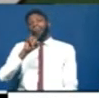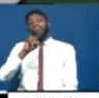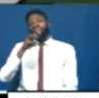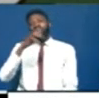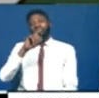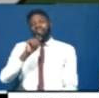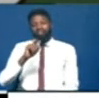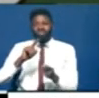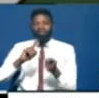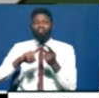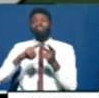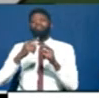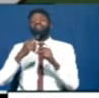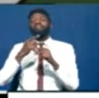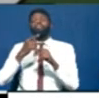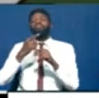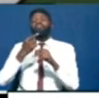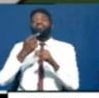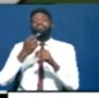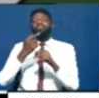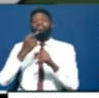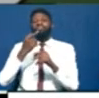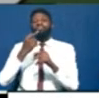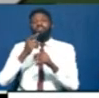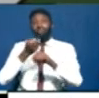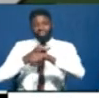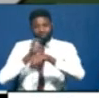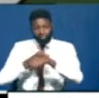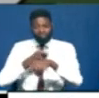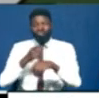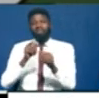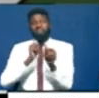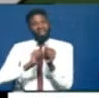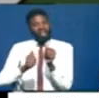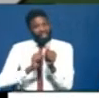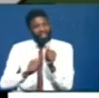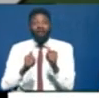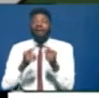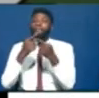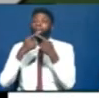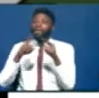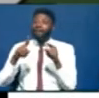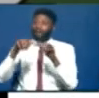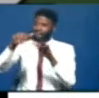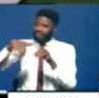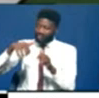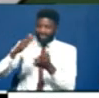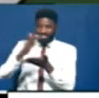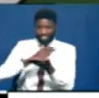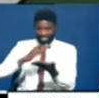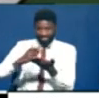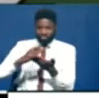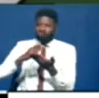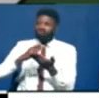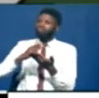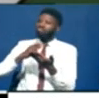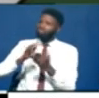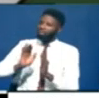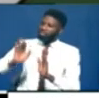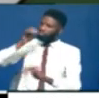maize, but the cultural sector has been abandoned. And I think I've always said that one of the mistakes